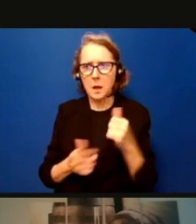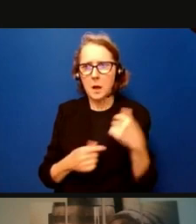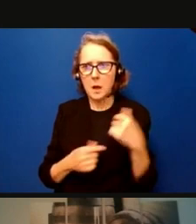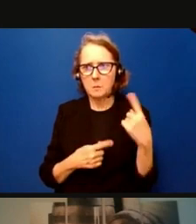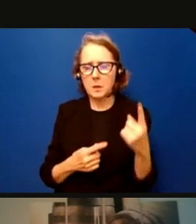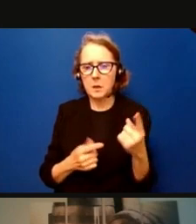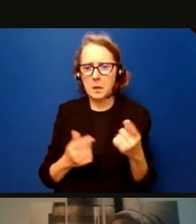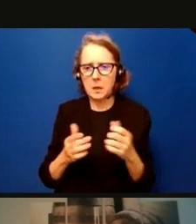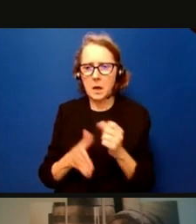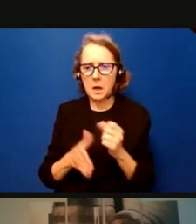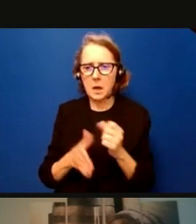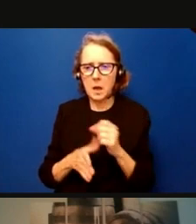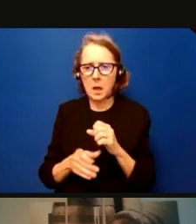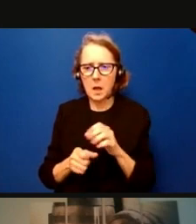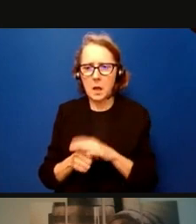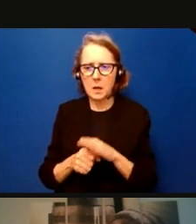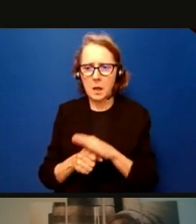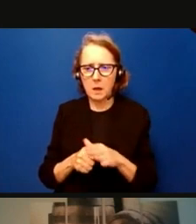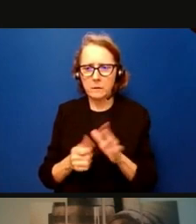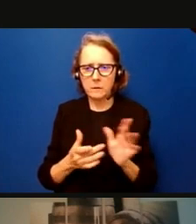sufficient outreach,